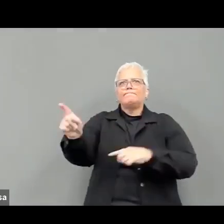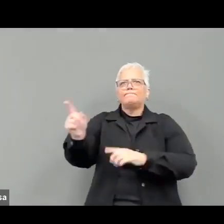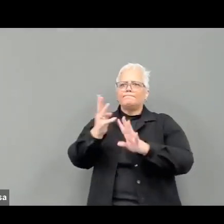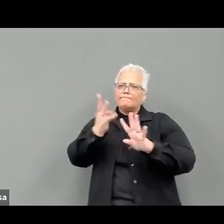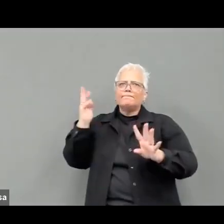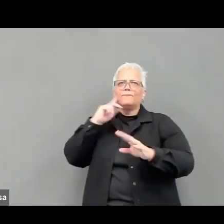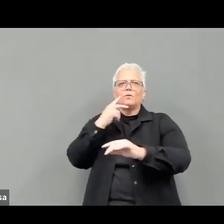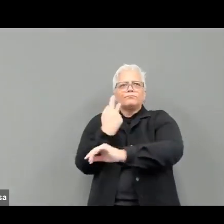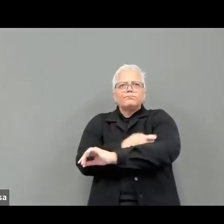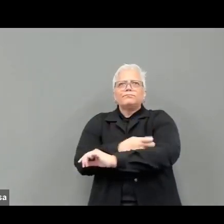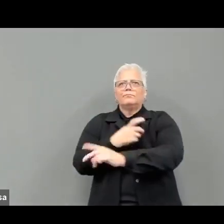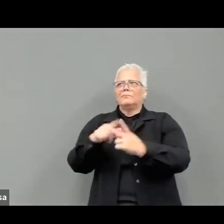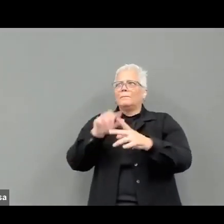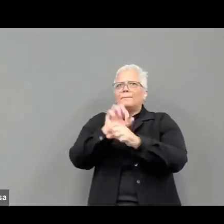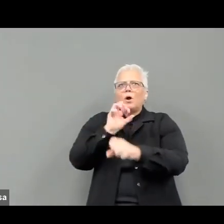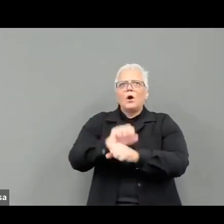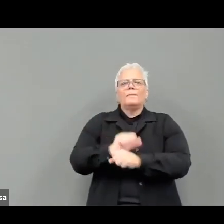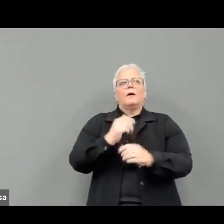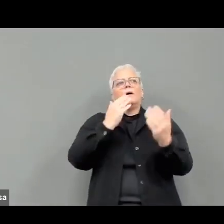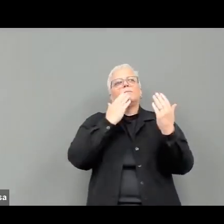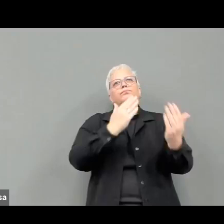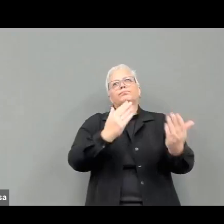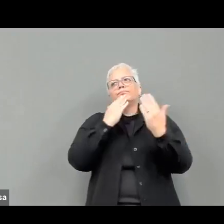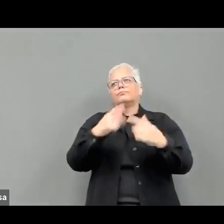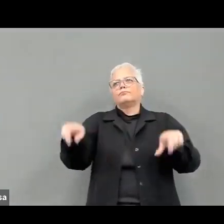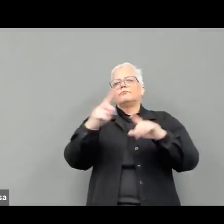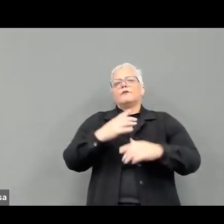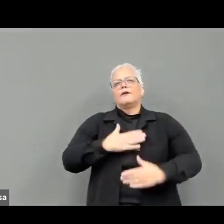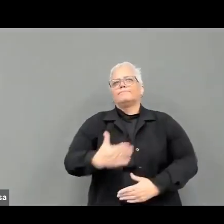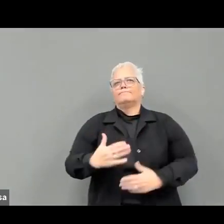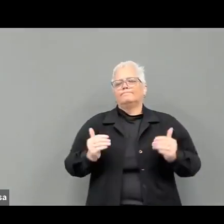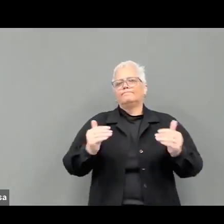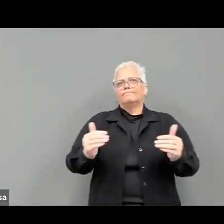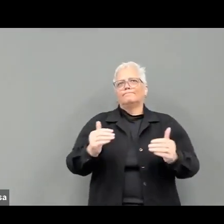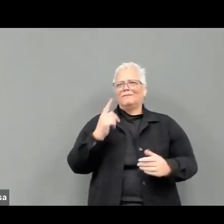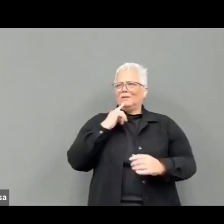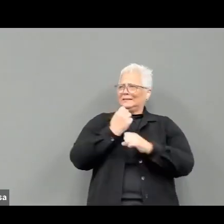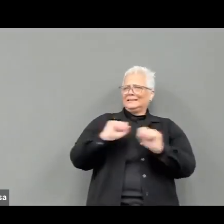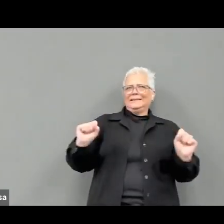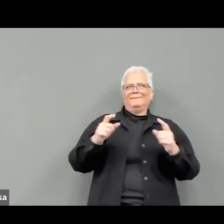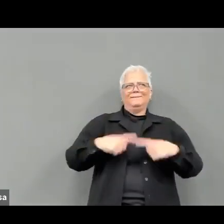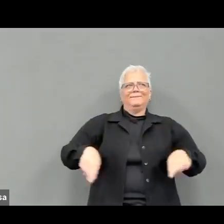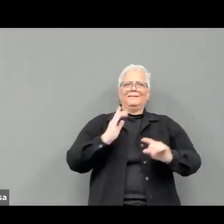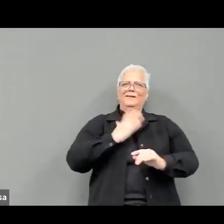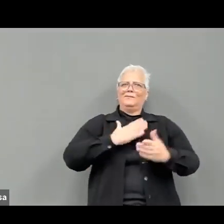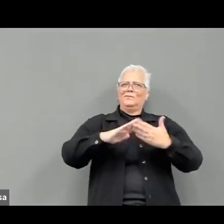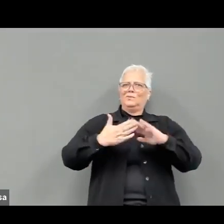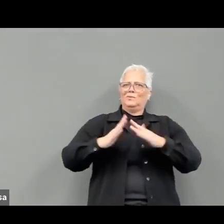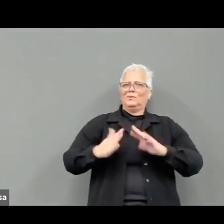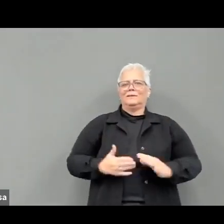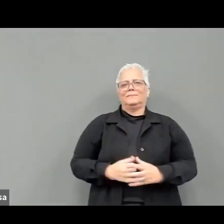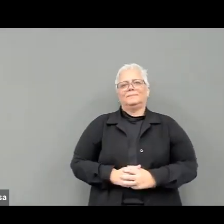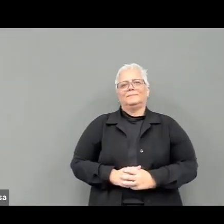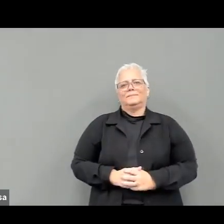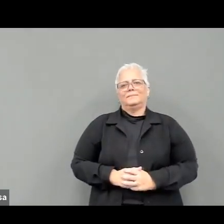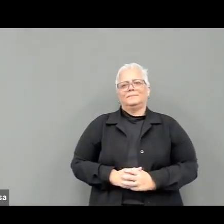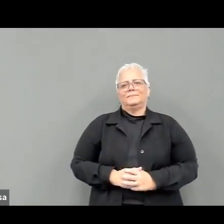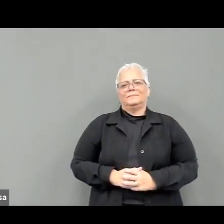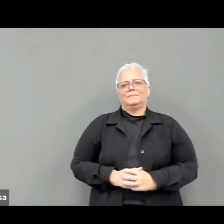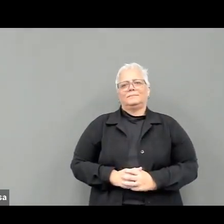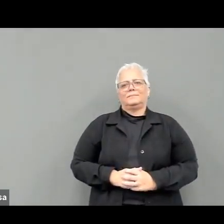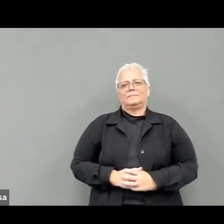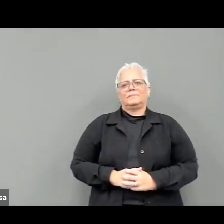families. And now with this latest news about a federal megapod coming here to Tulsa that could